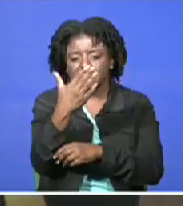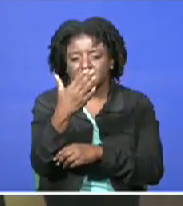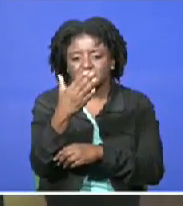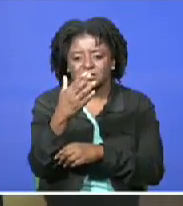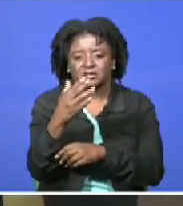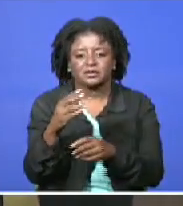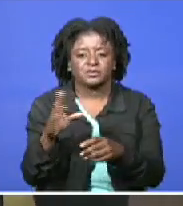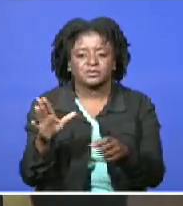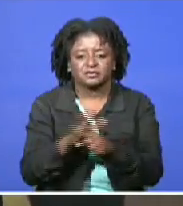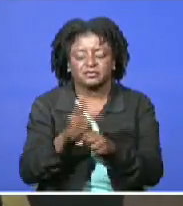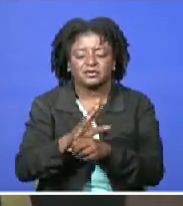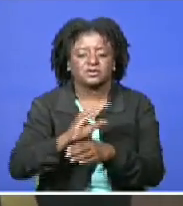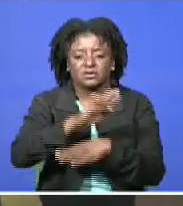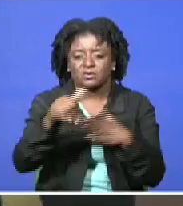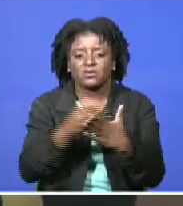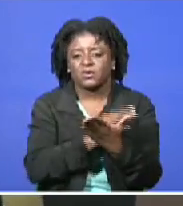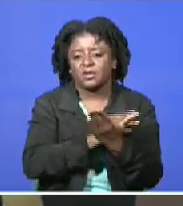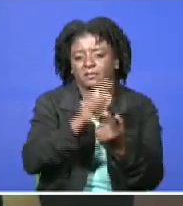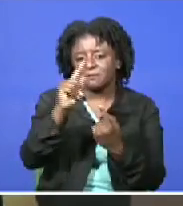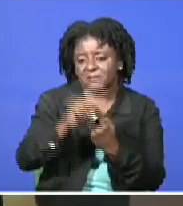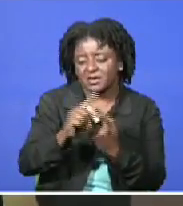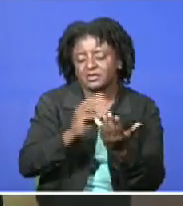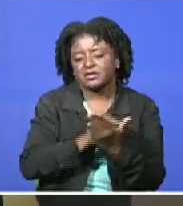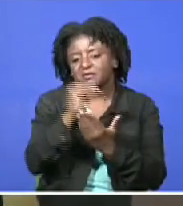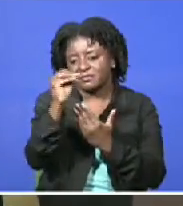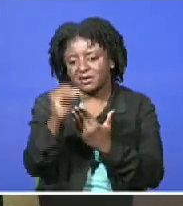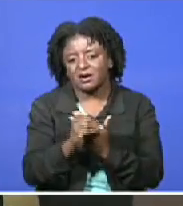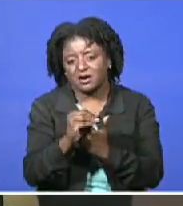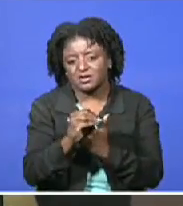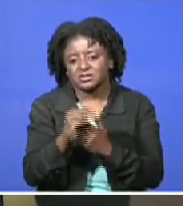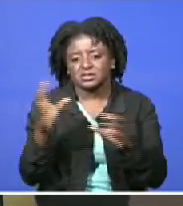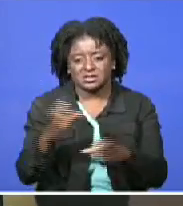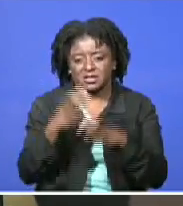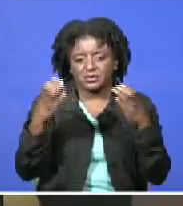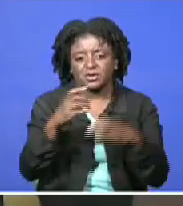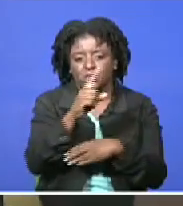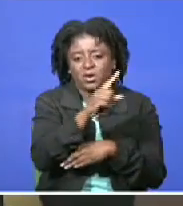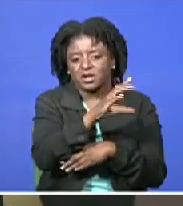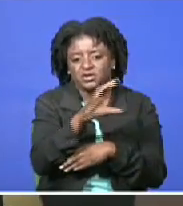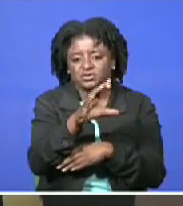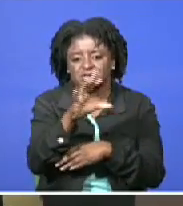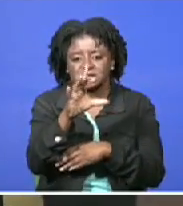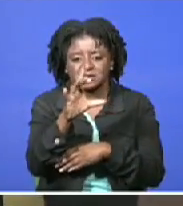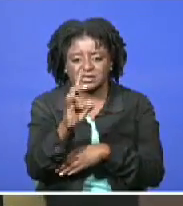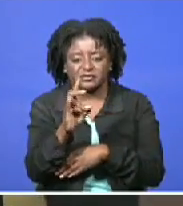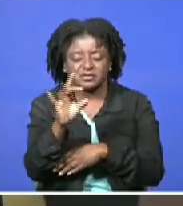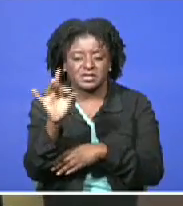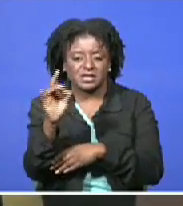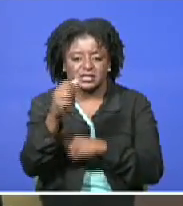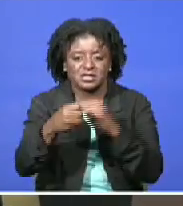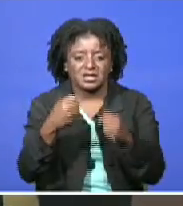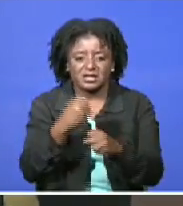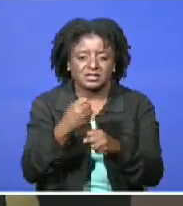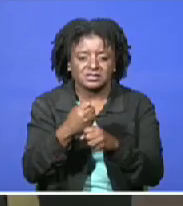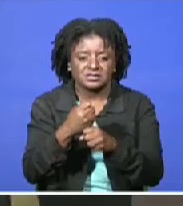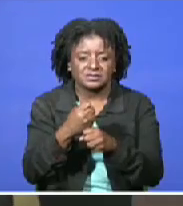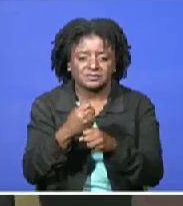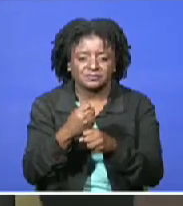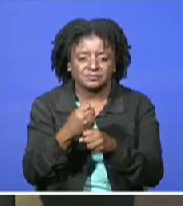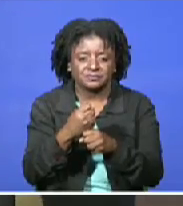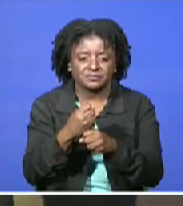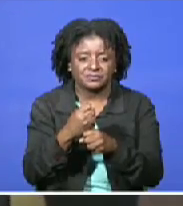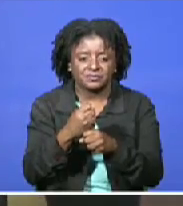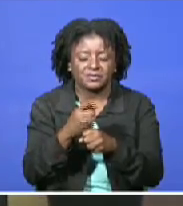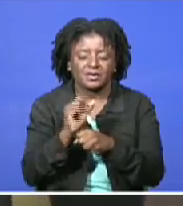month of March. As we celebrate our 178 years, as Superintendent Robertson has said,